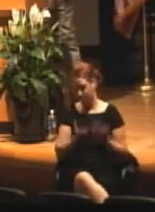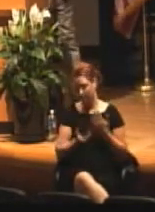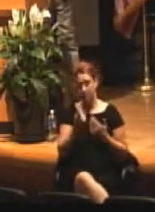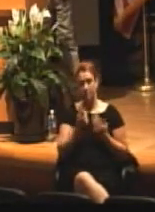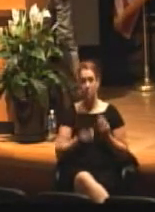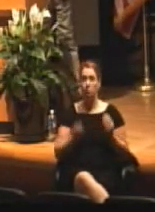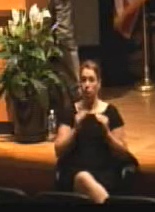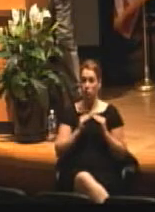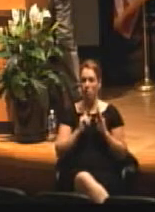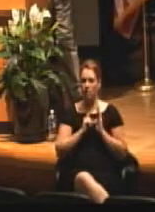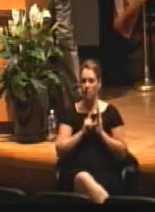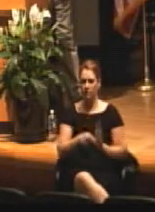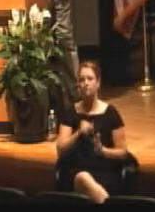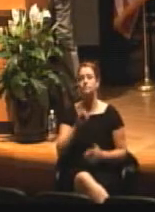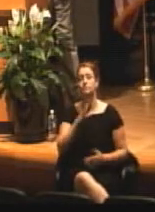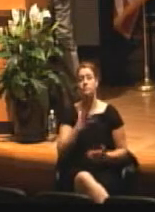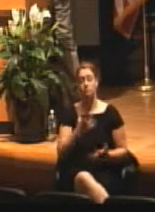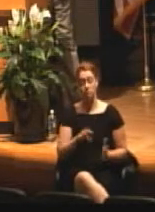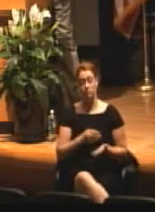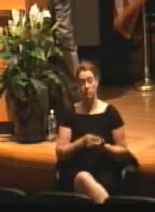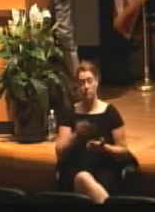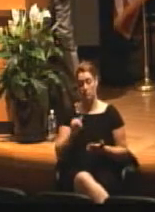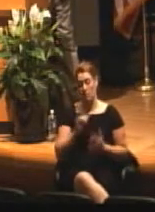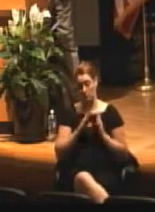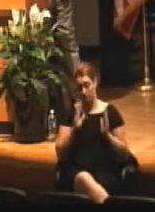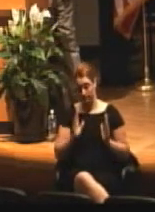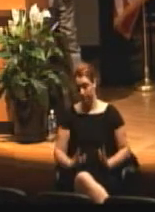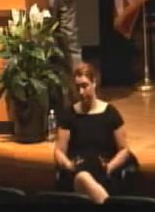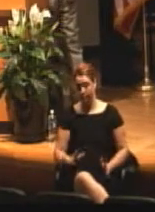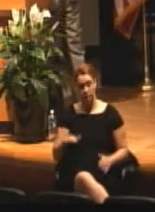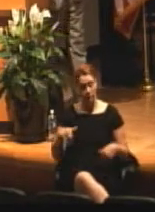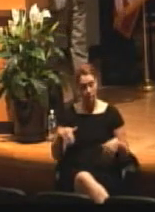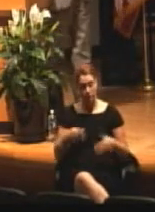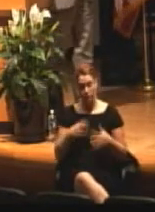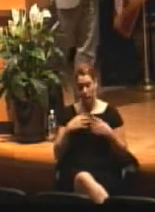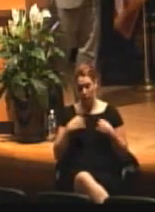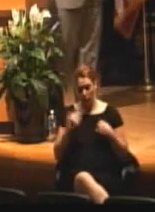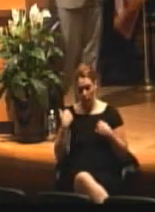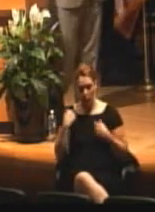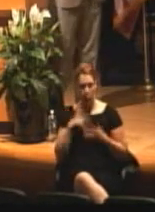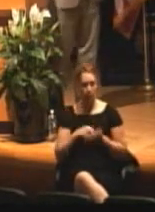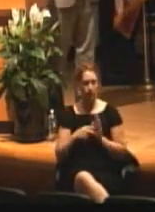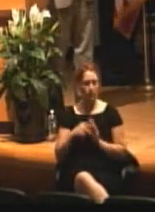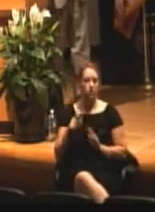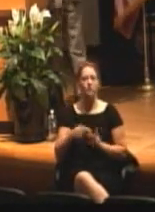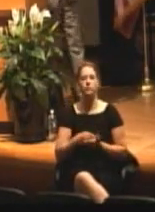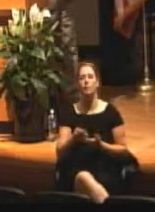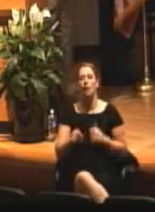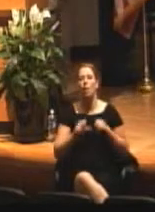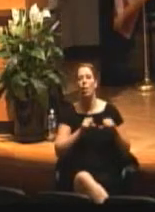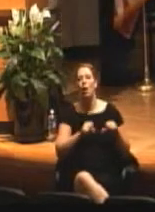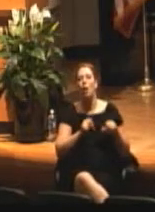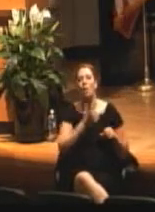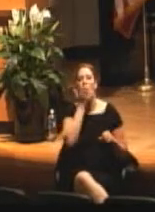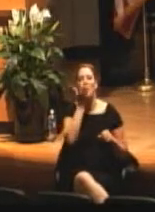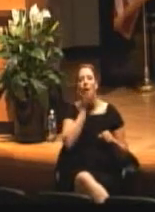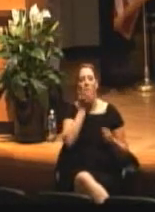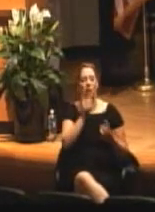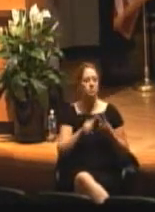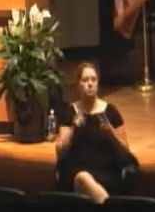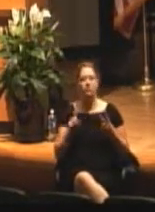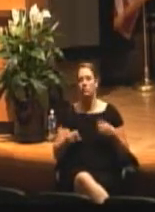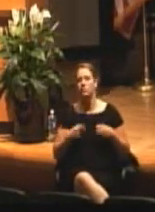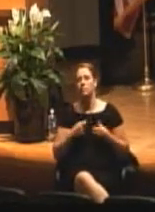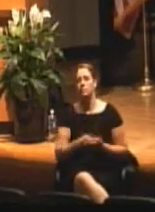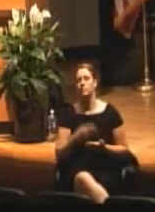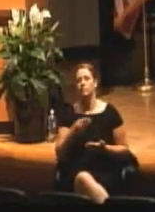buy that house and you haven't owned before, are you going to need a lawnmower? Do you buy washer and dryer? Do you need whatever it might be? There's a lot of other things you